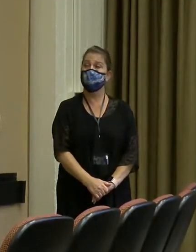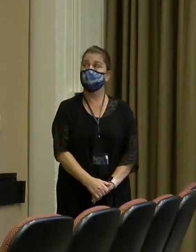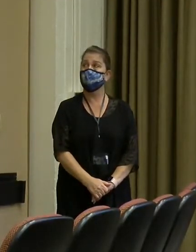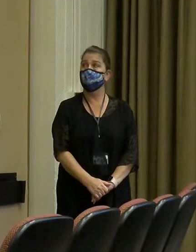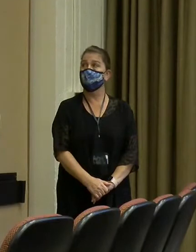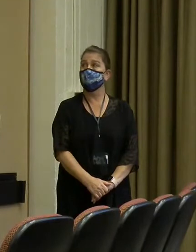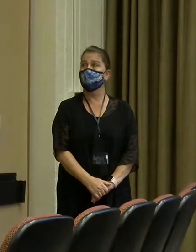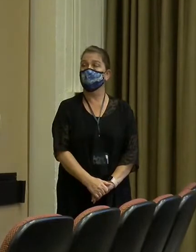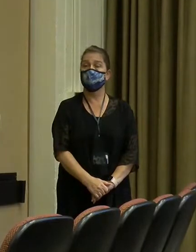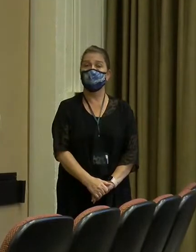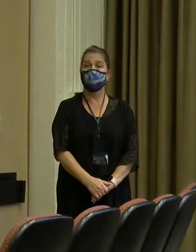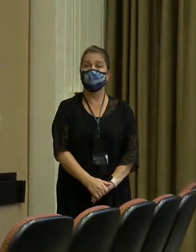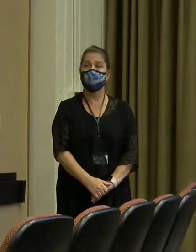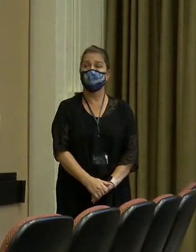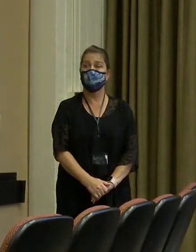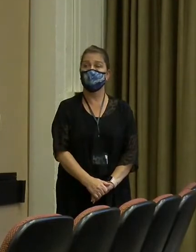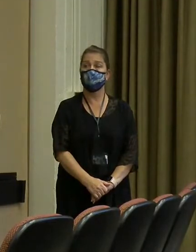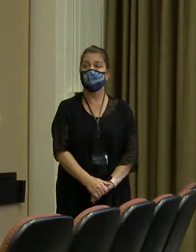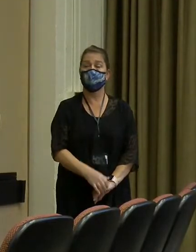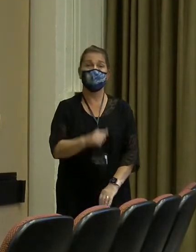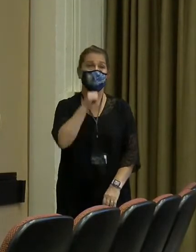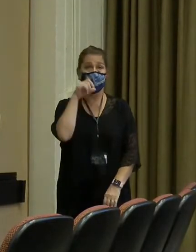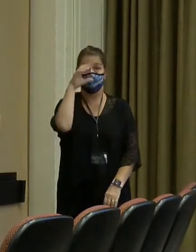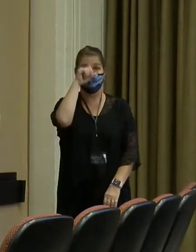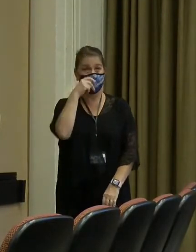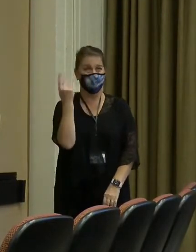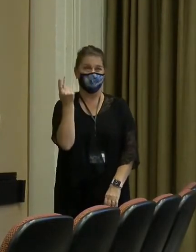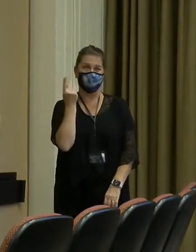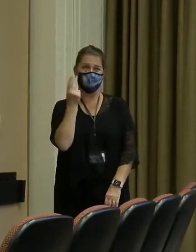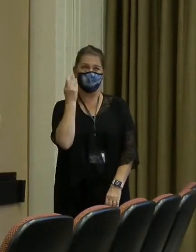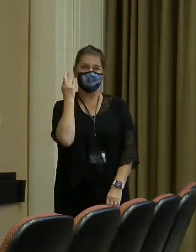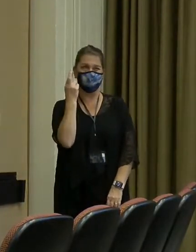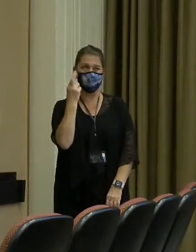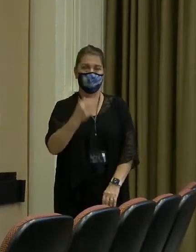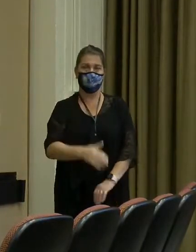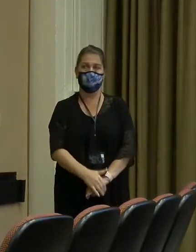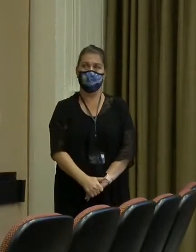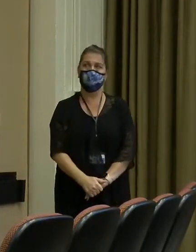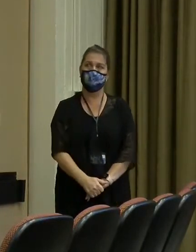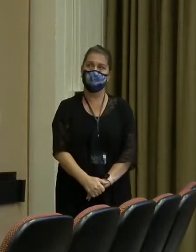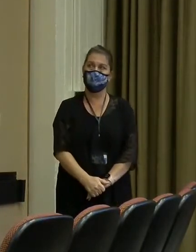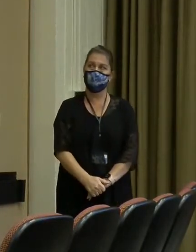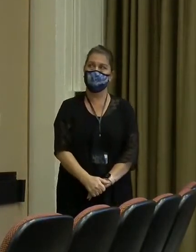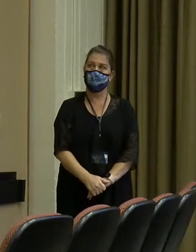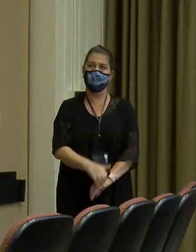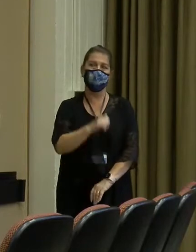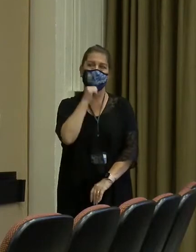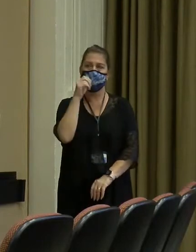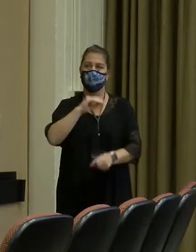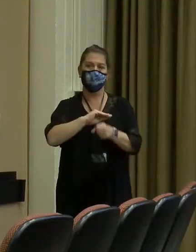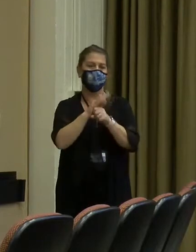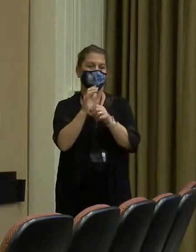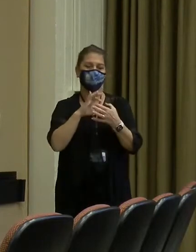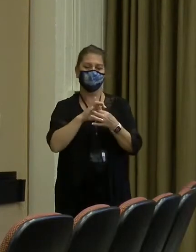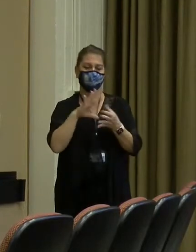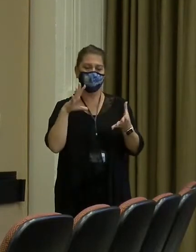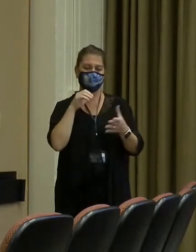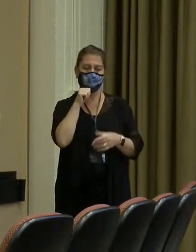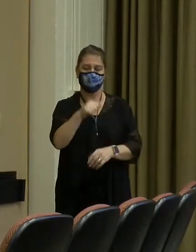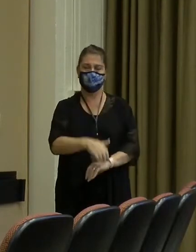If you haven't guessed, we've become friends over the years. Yeah, I don't think COVID broke that up.